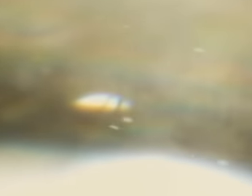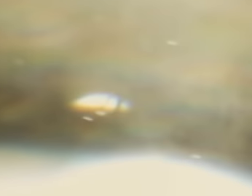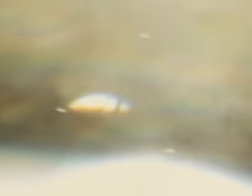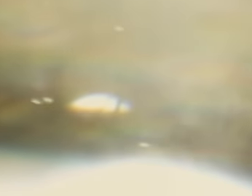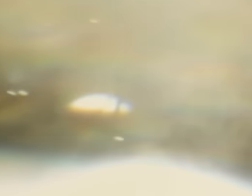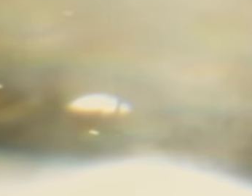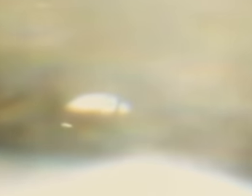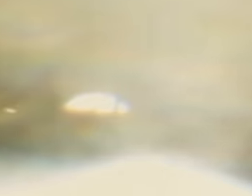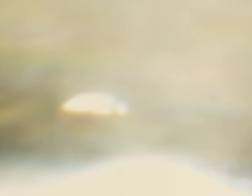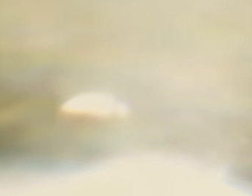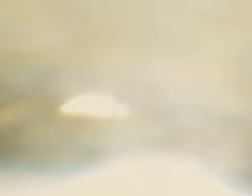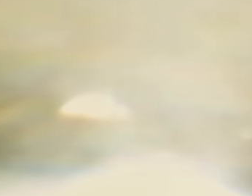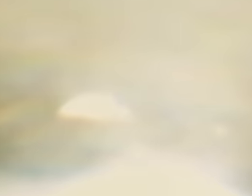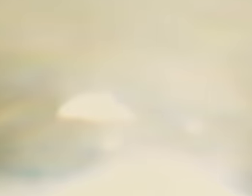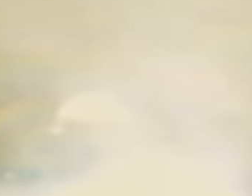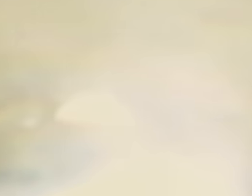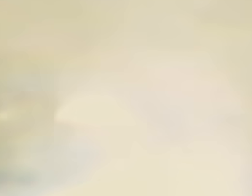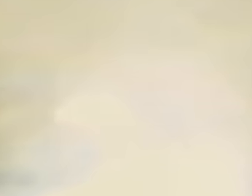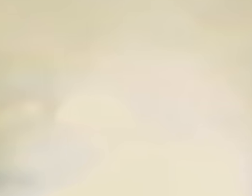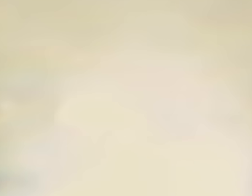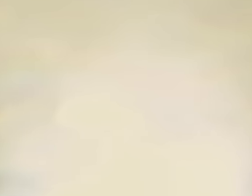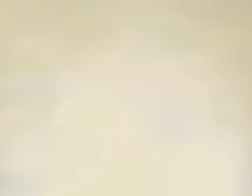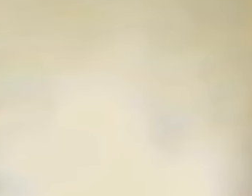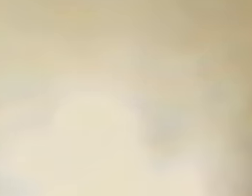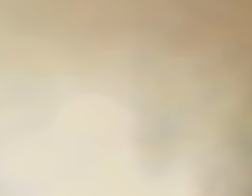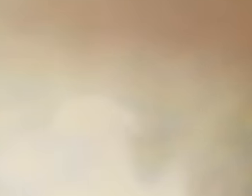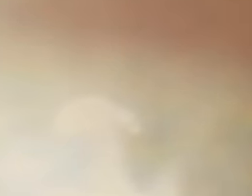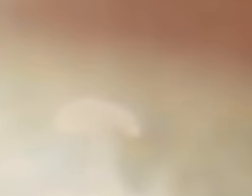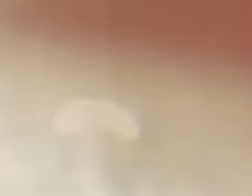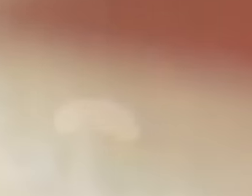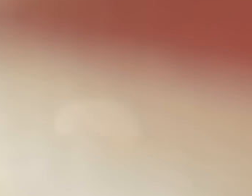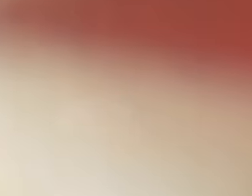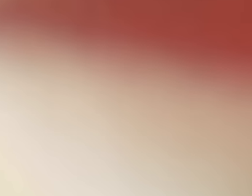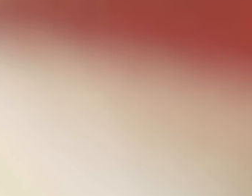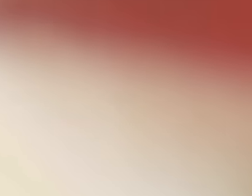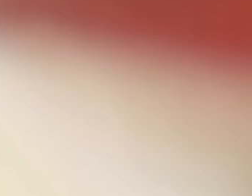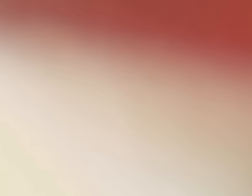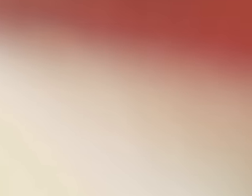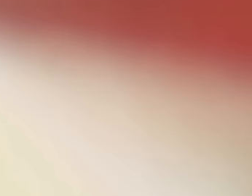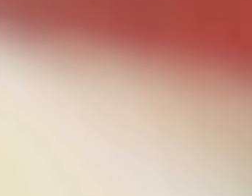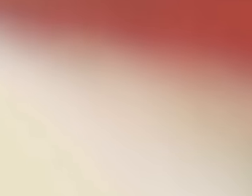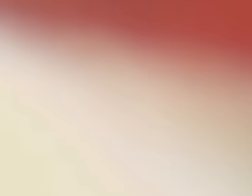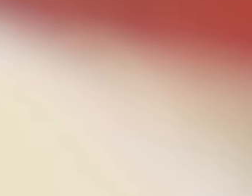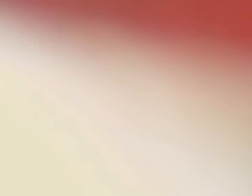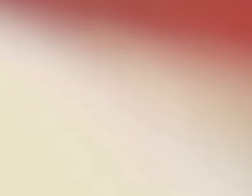All our